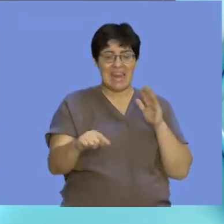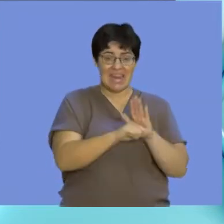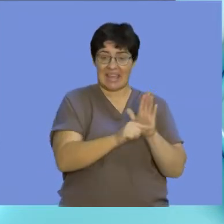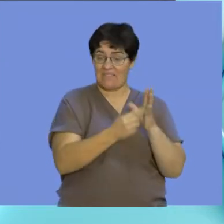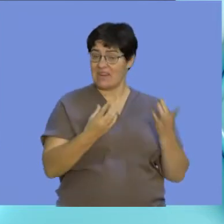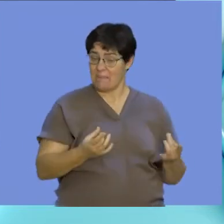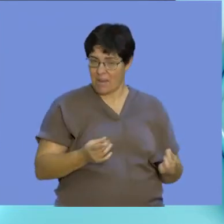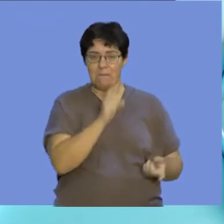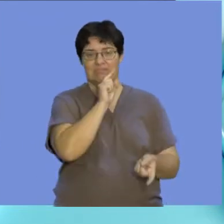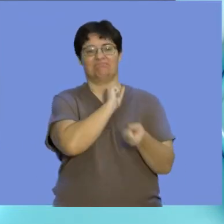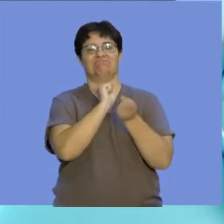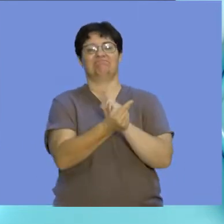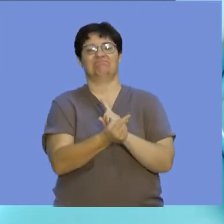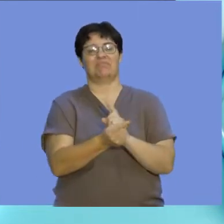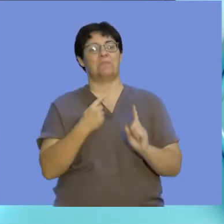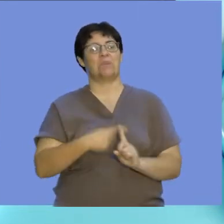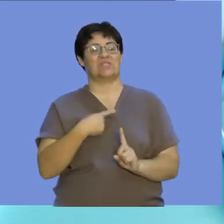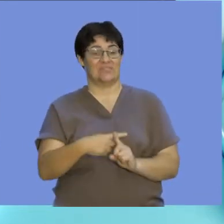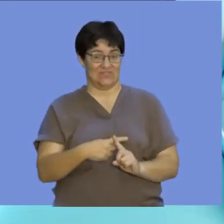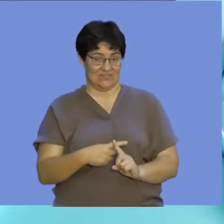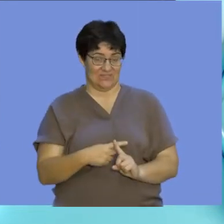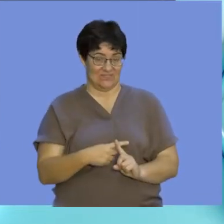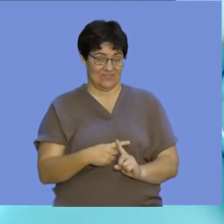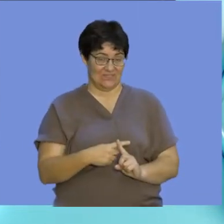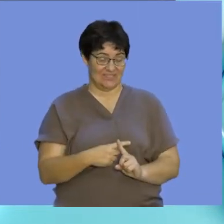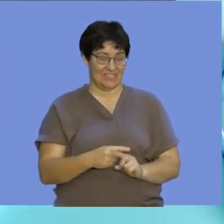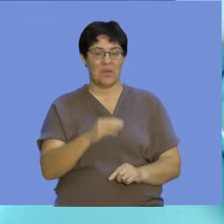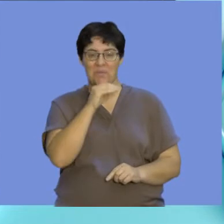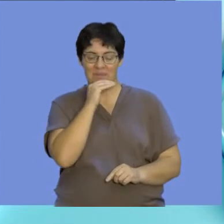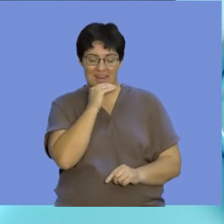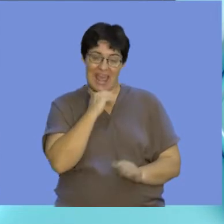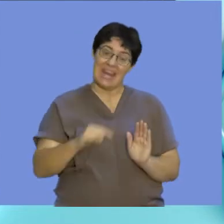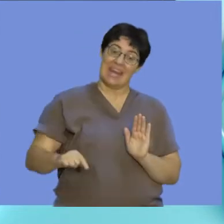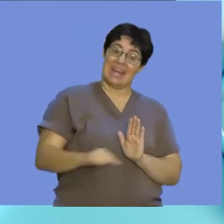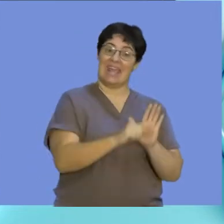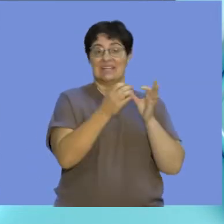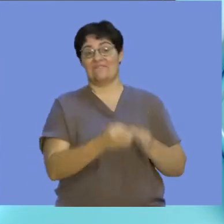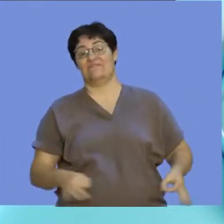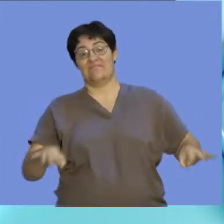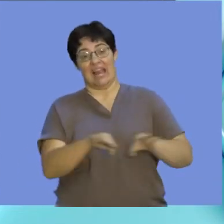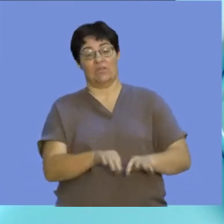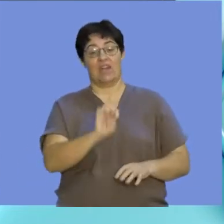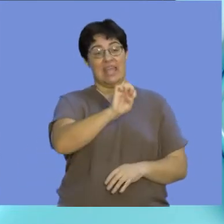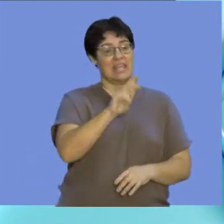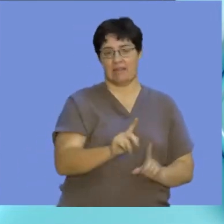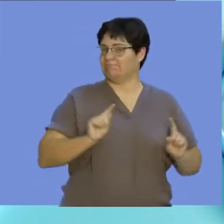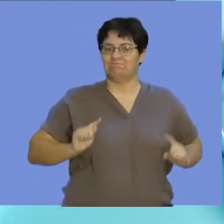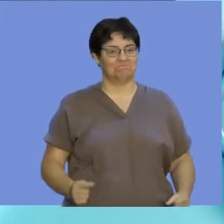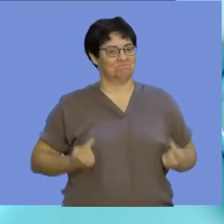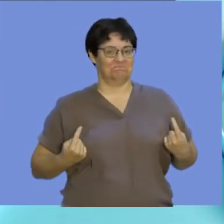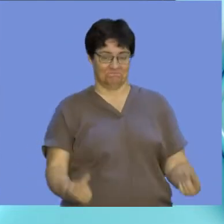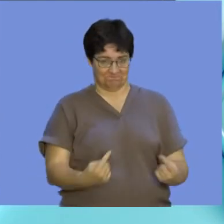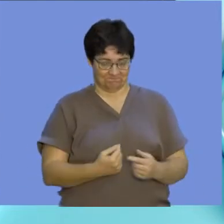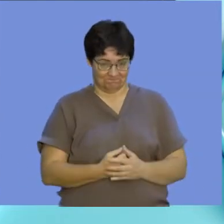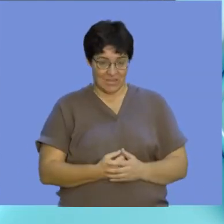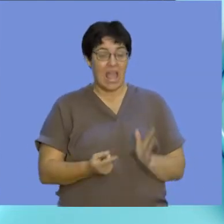a positive number. So you cannot get negative values for your kinetic energy in this section. If